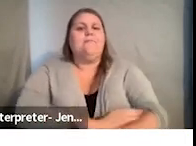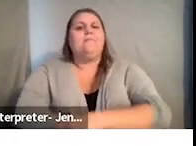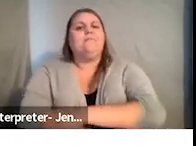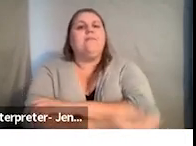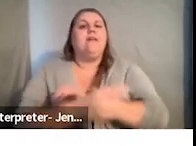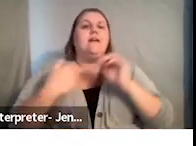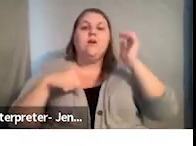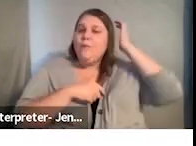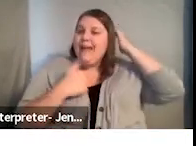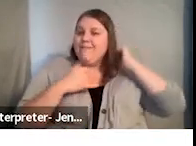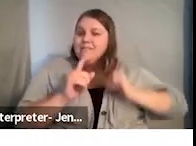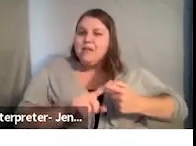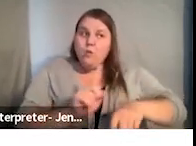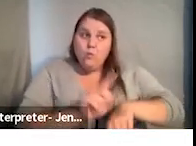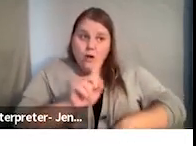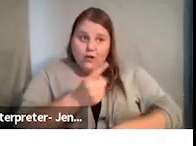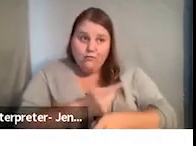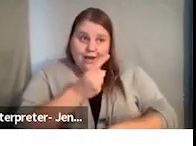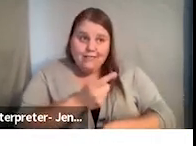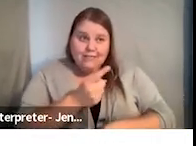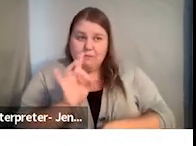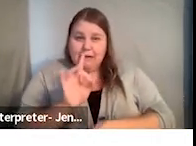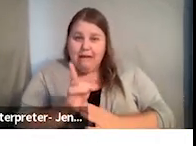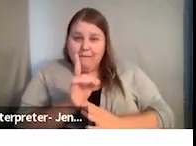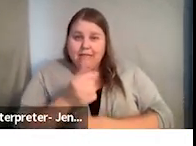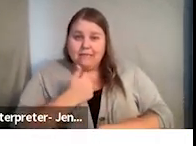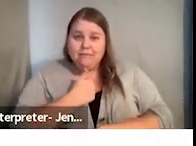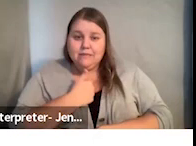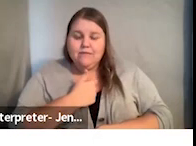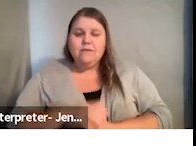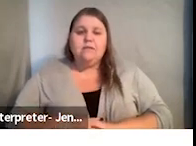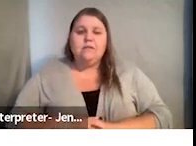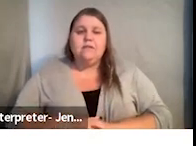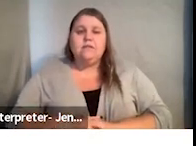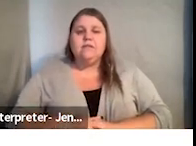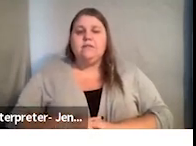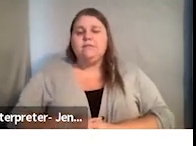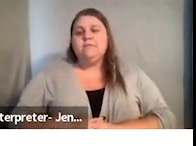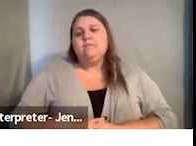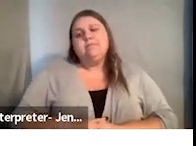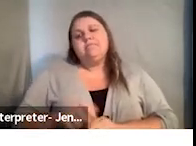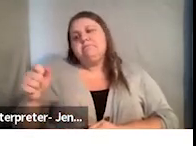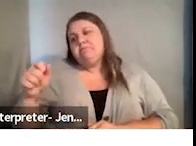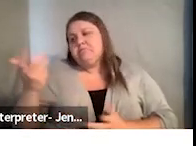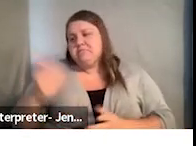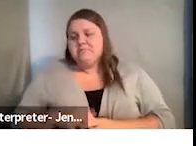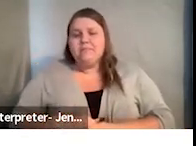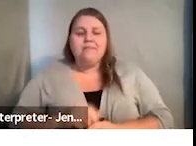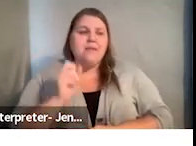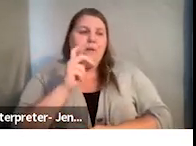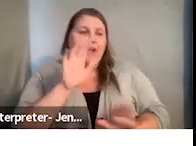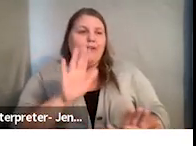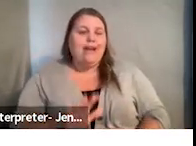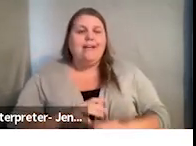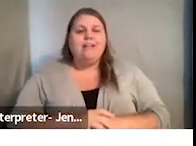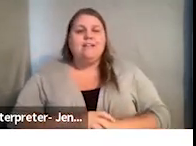have until 1, correct? So we have about 8 minutes. Is that right? Yeah. Okay, great. I'm going to